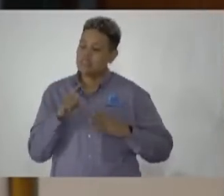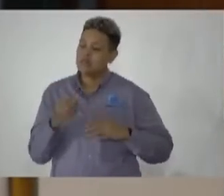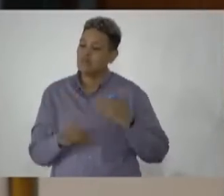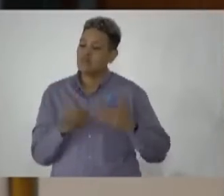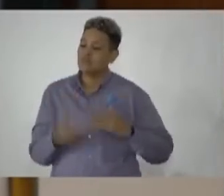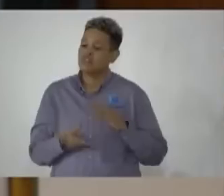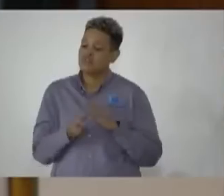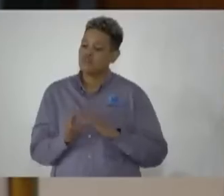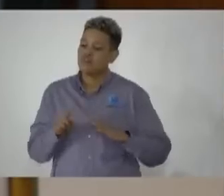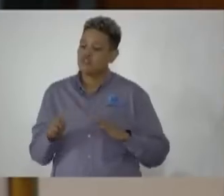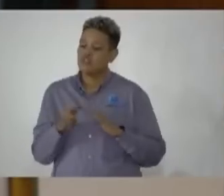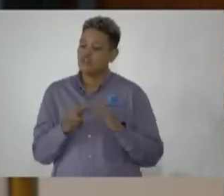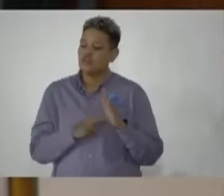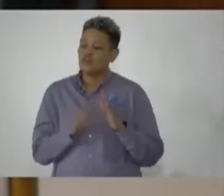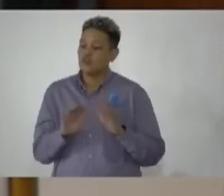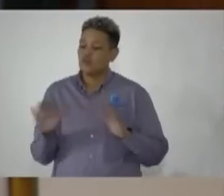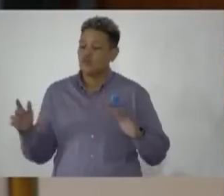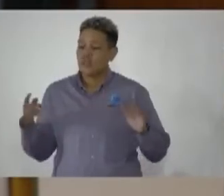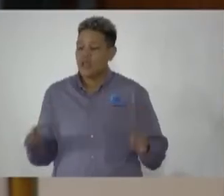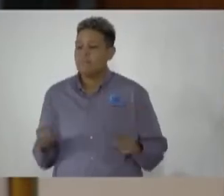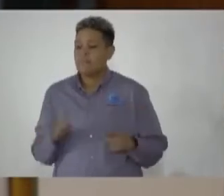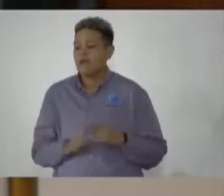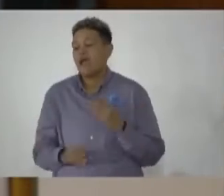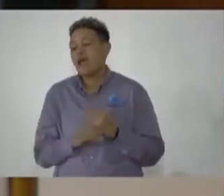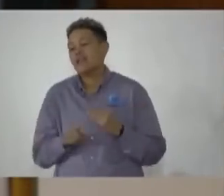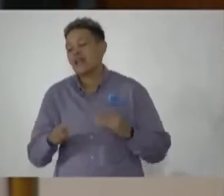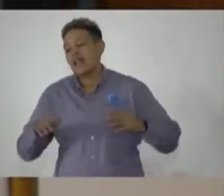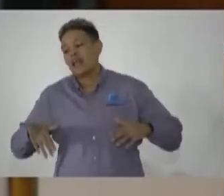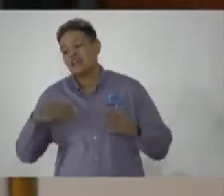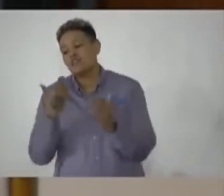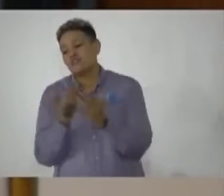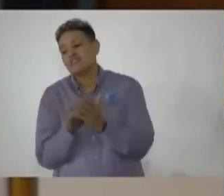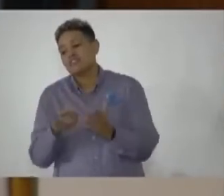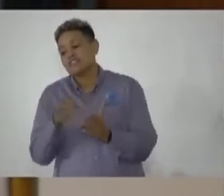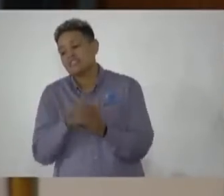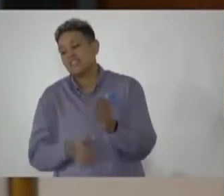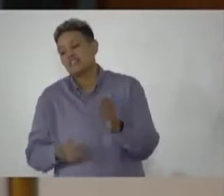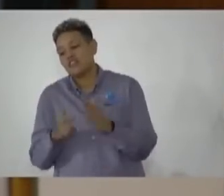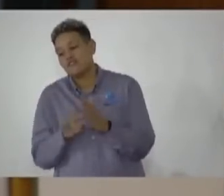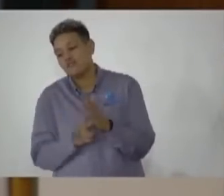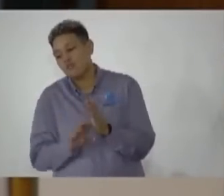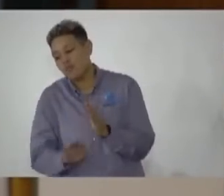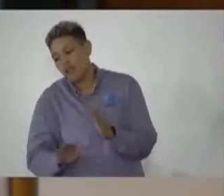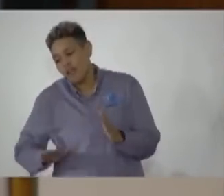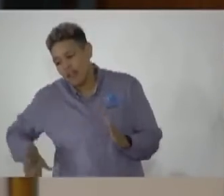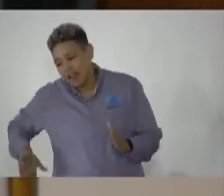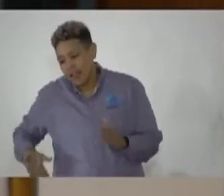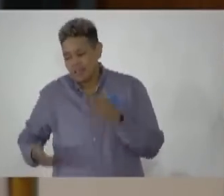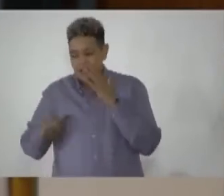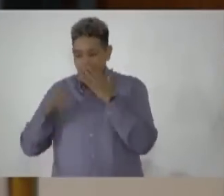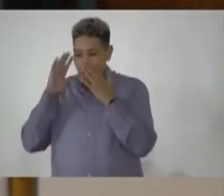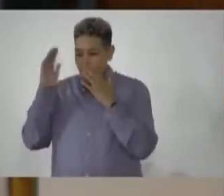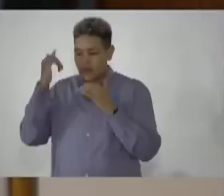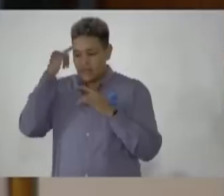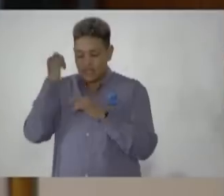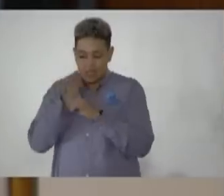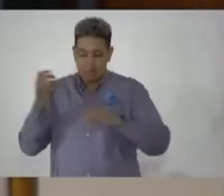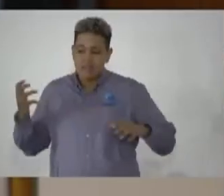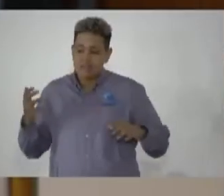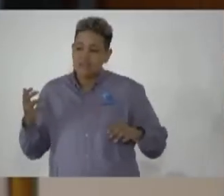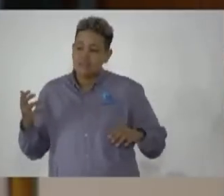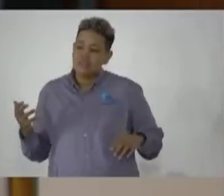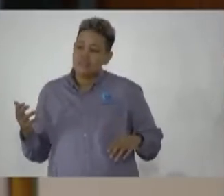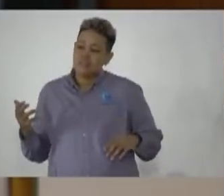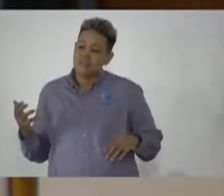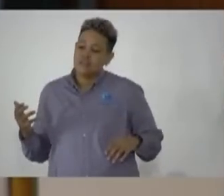of reviewing the standing orders, and they have not gotten to this section of the standing orders yet. So I would imagine that